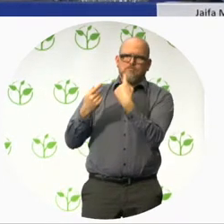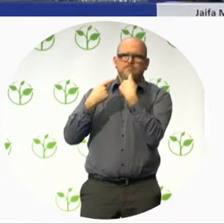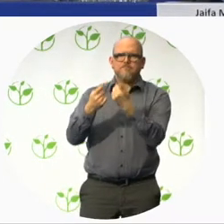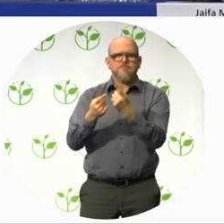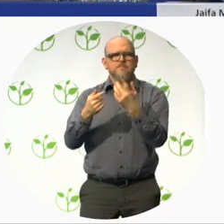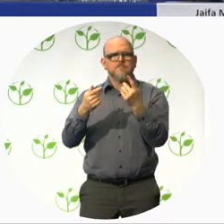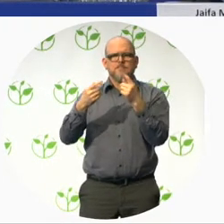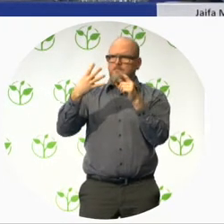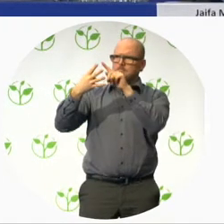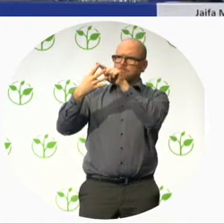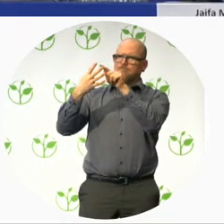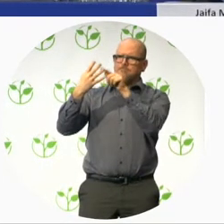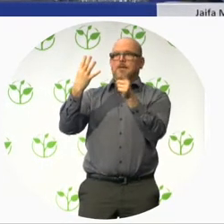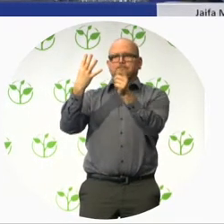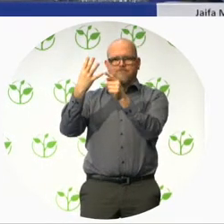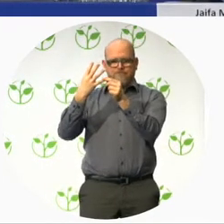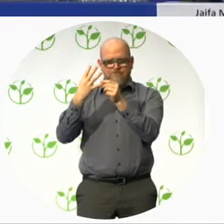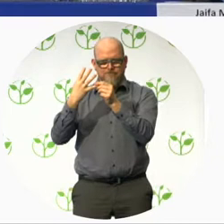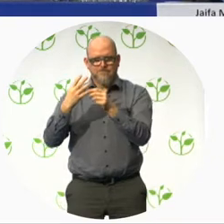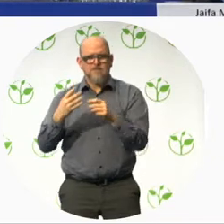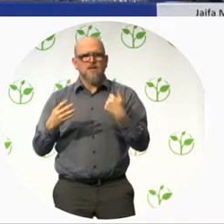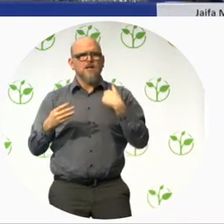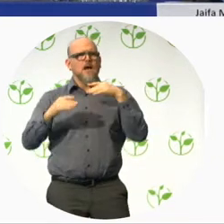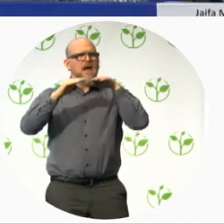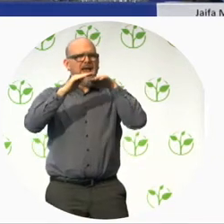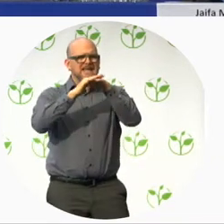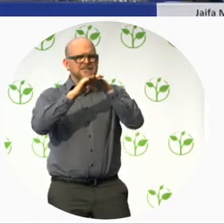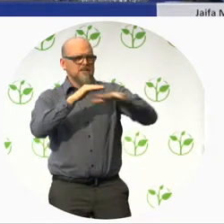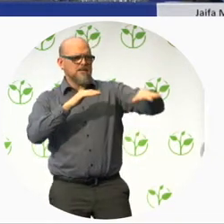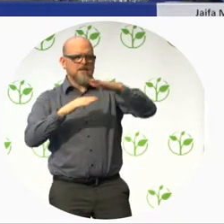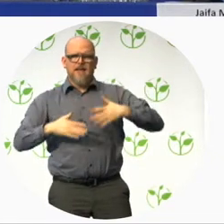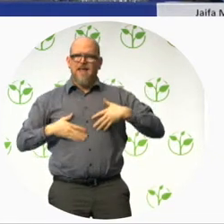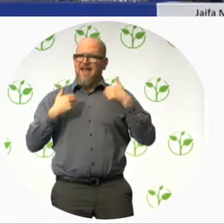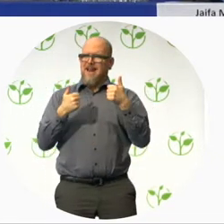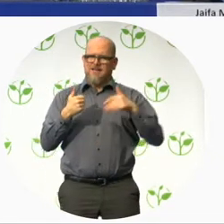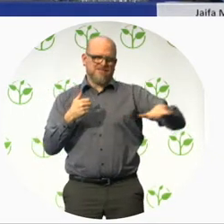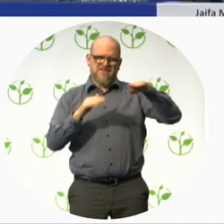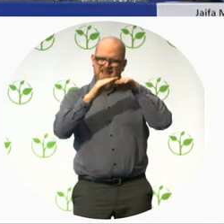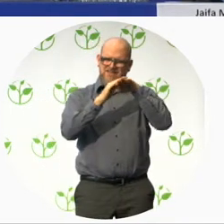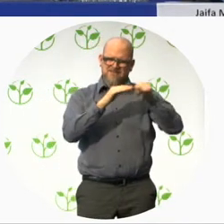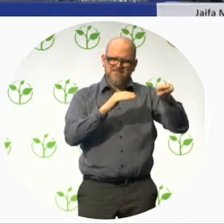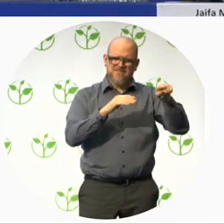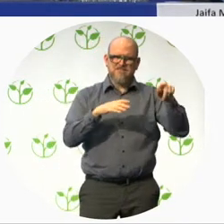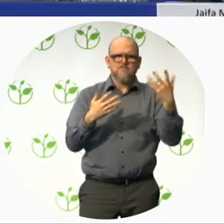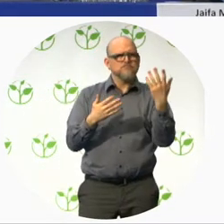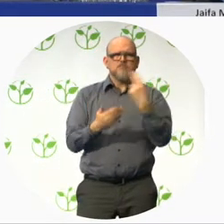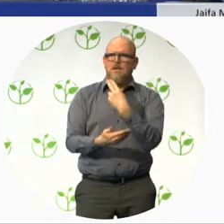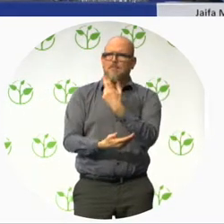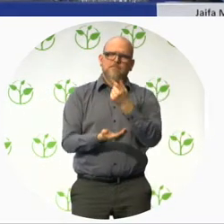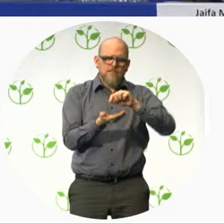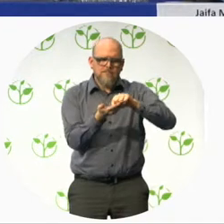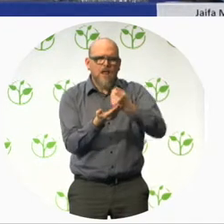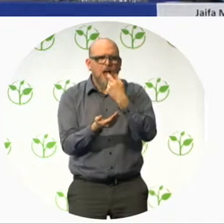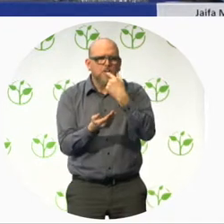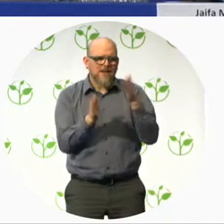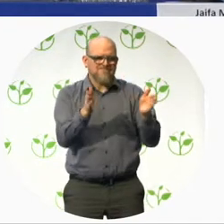deaf people access to health, access to pharmacies easily, as well we partnered with the biggest pharmacy chain in Jordan